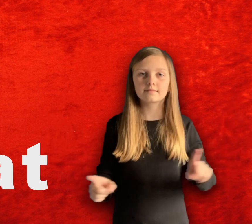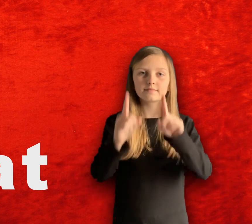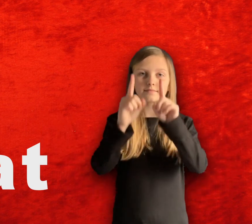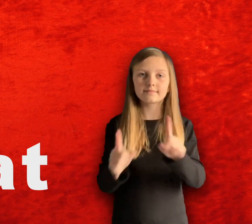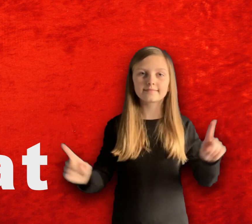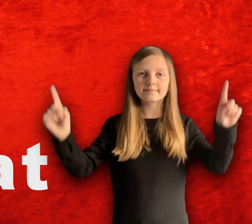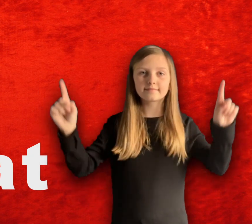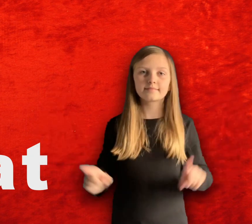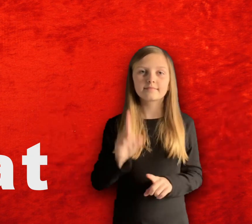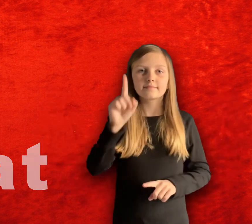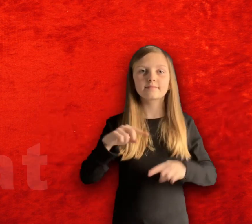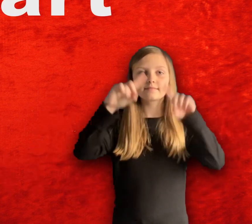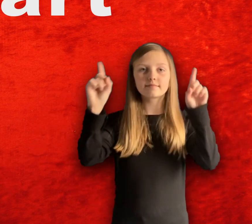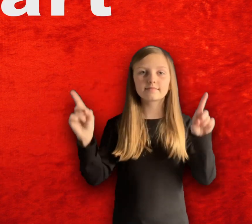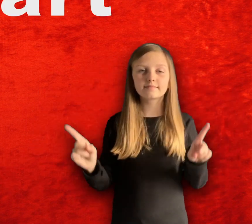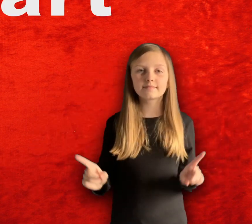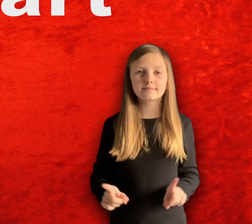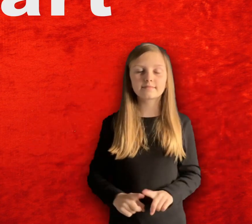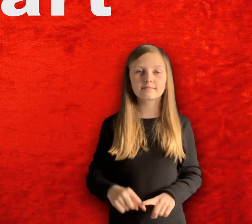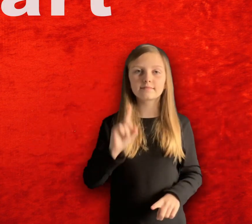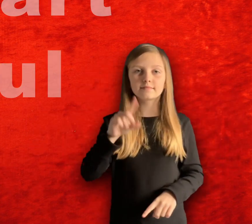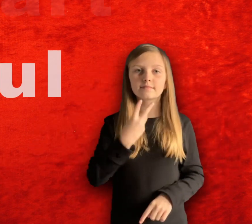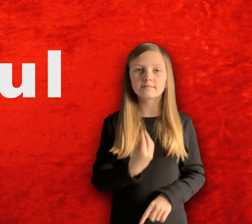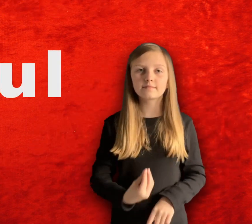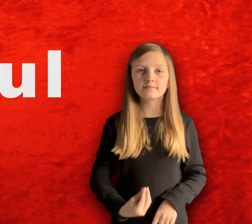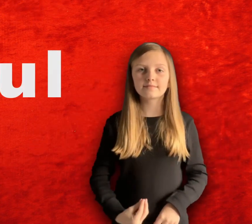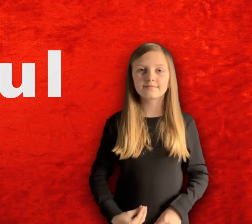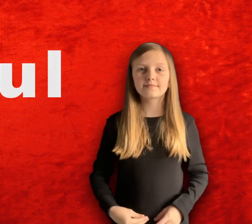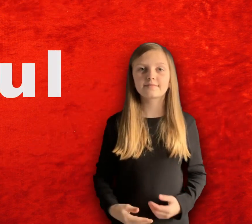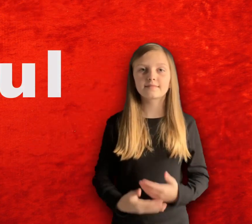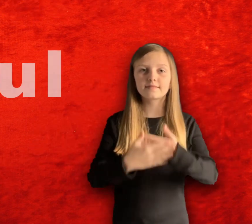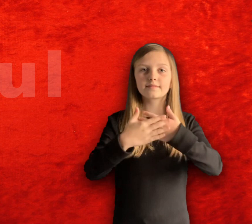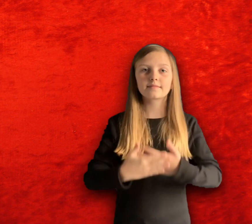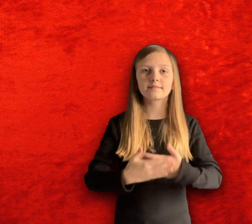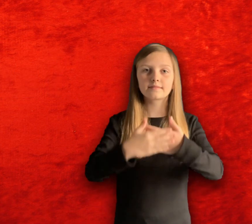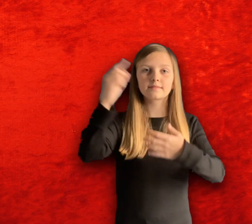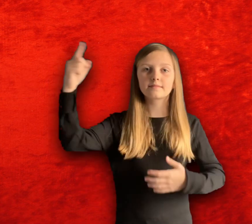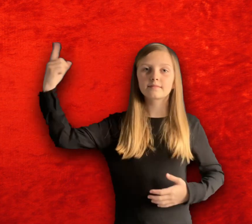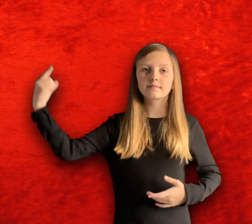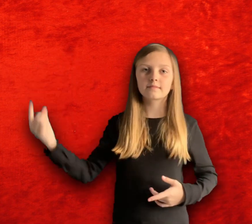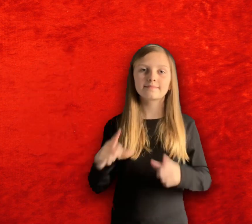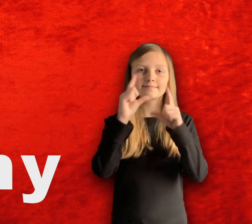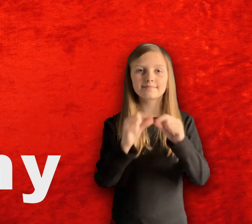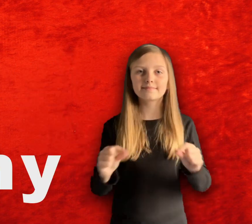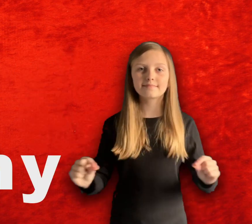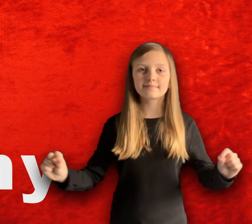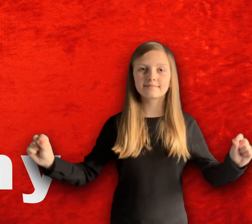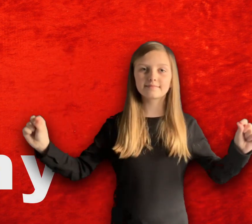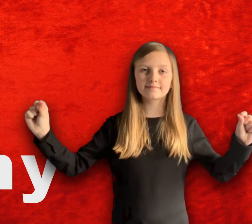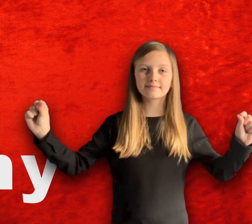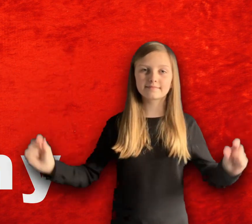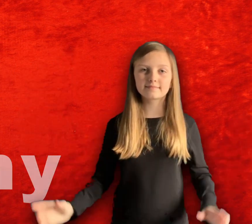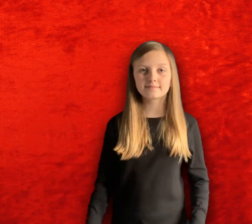feel the beat One voice, one voice, together sing in harmony